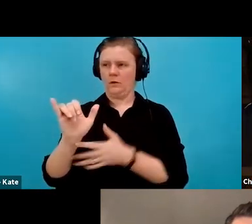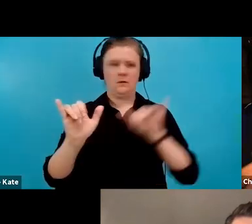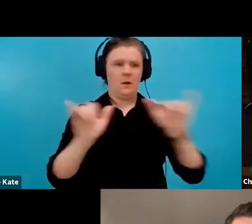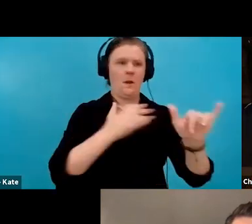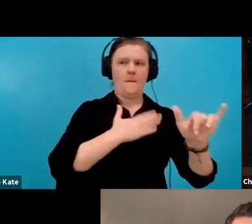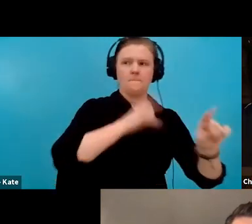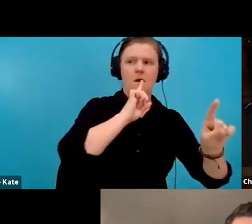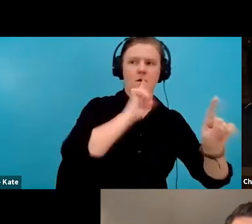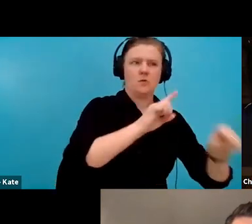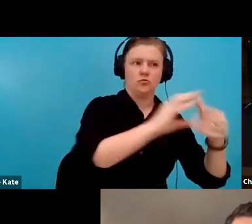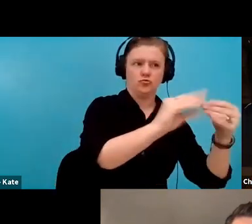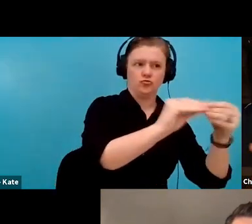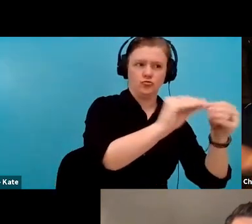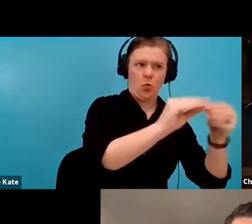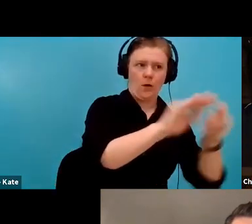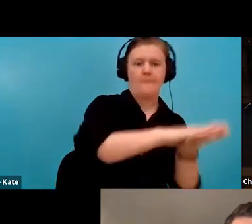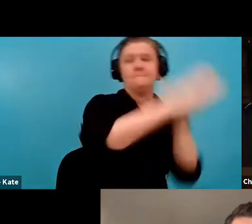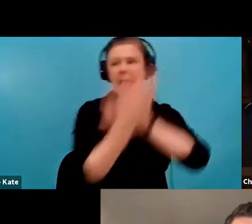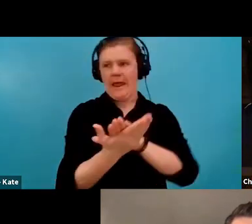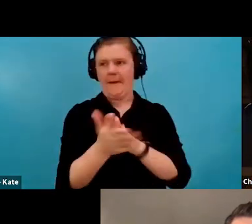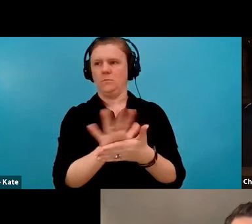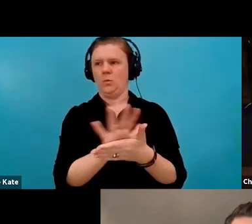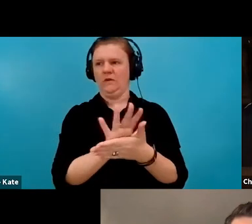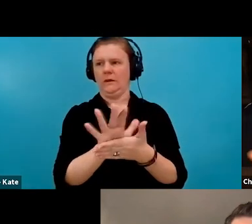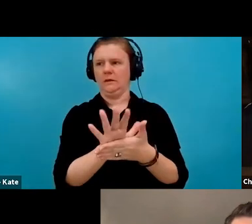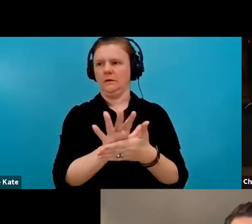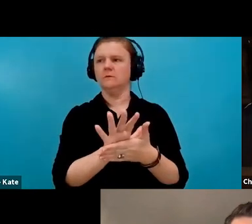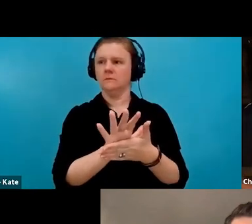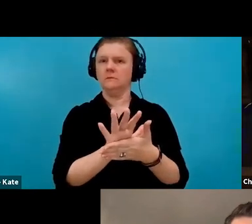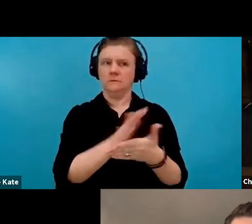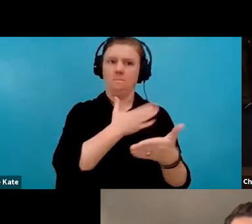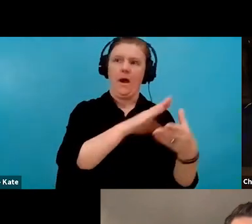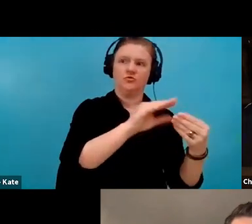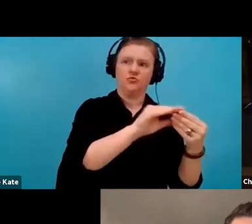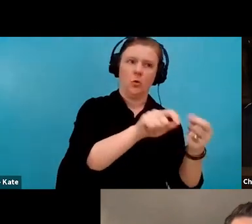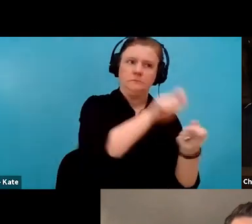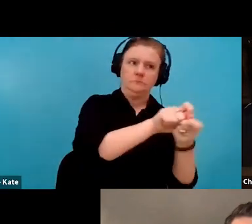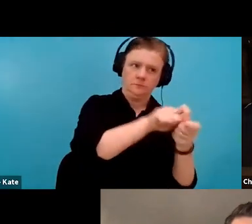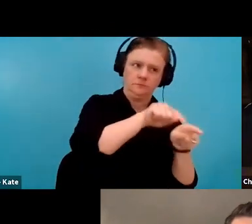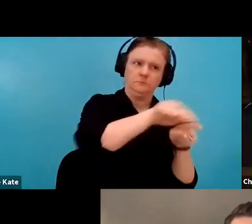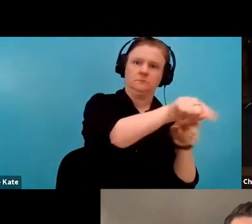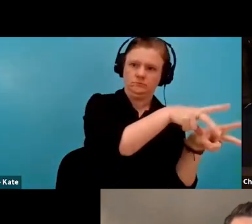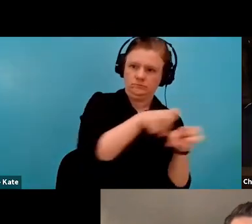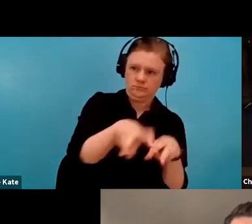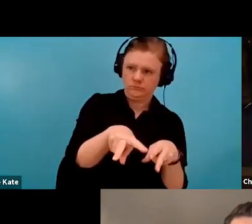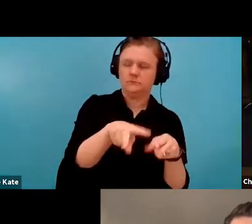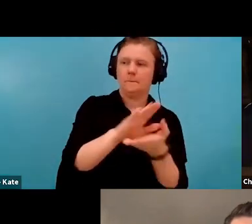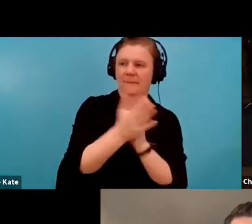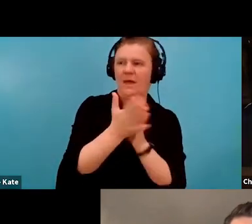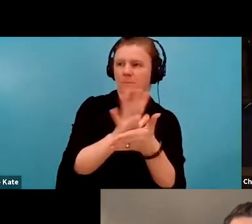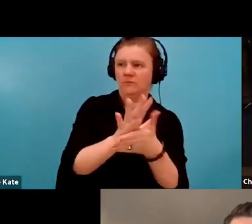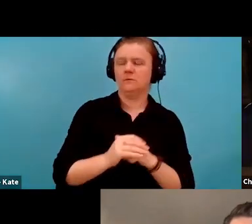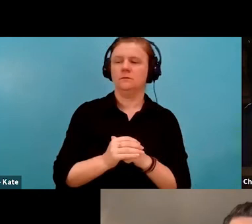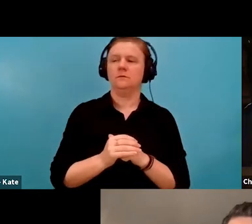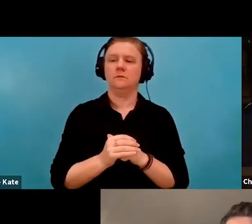for This American Life. So there are a lot of movie things happening in my life related, again, to true stories. And in some cases,